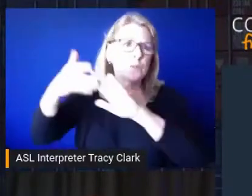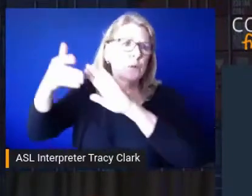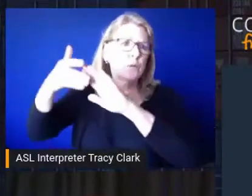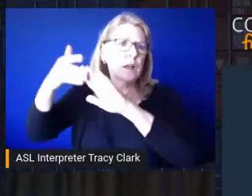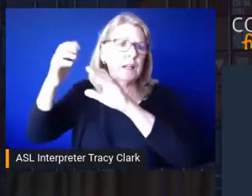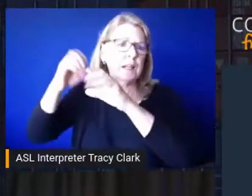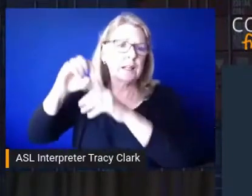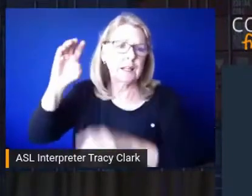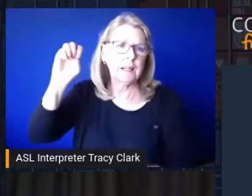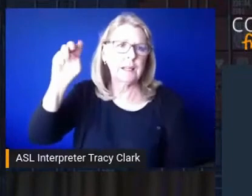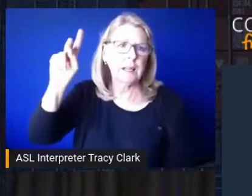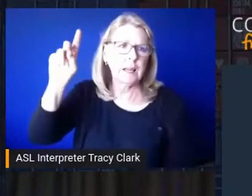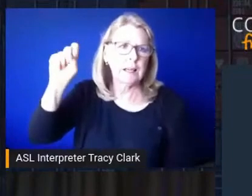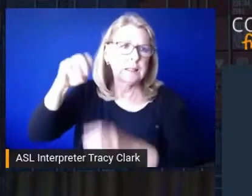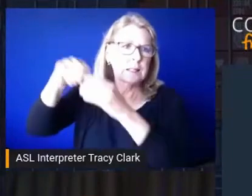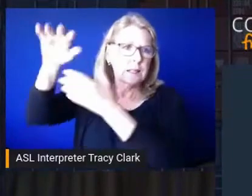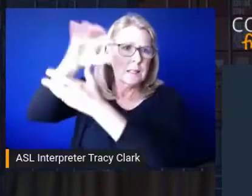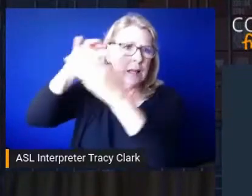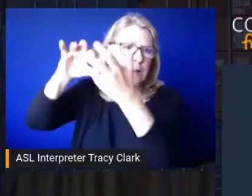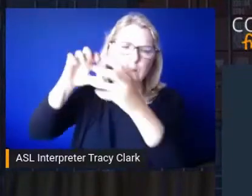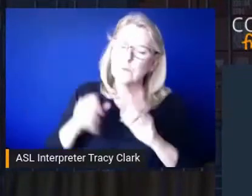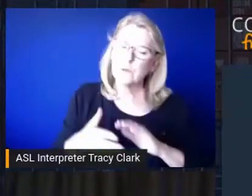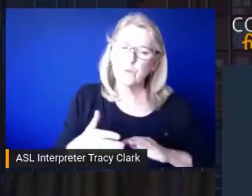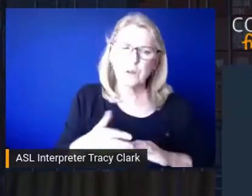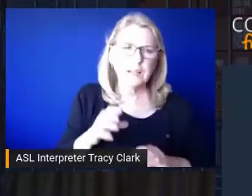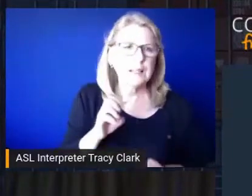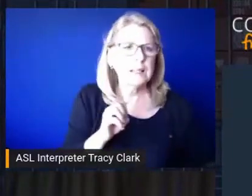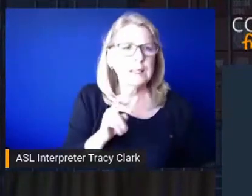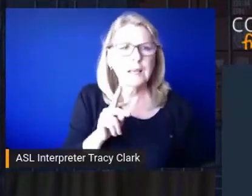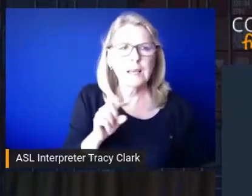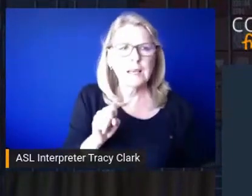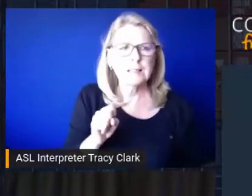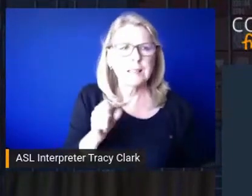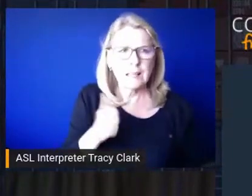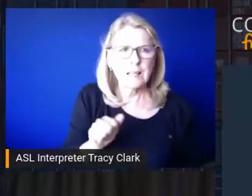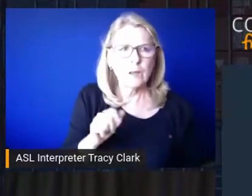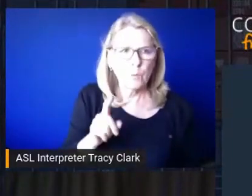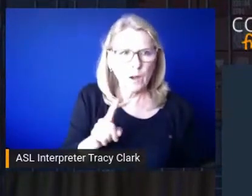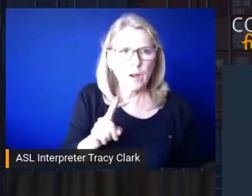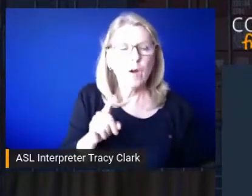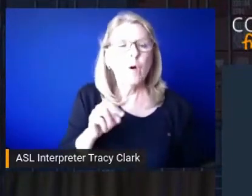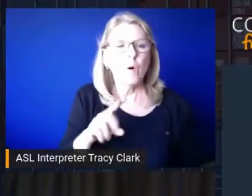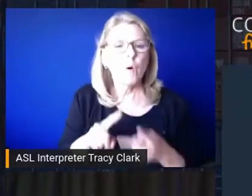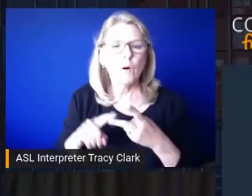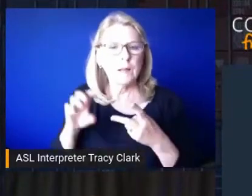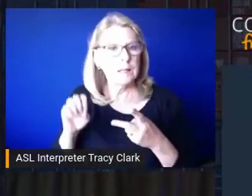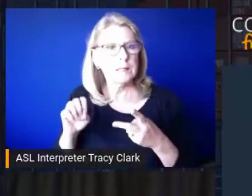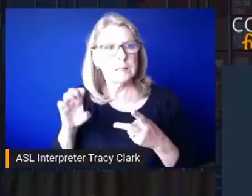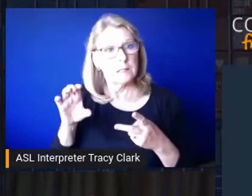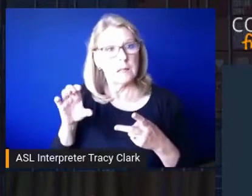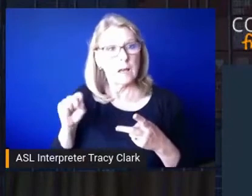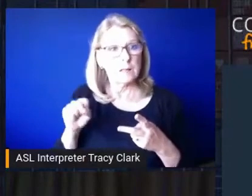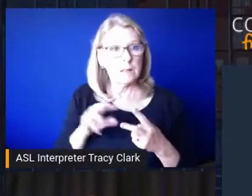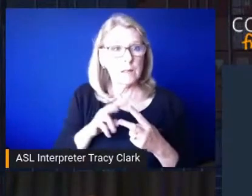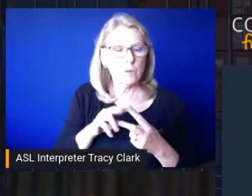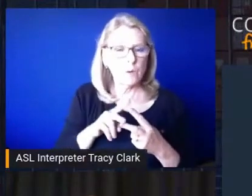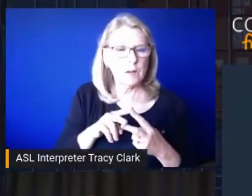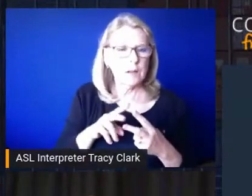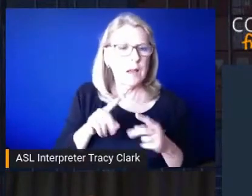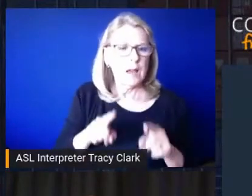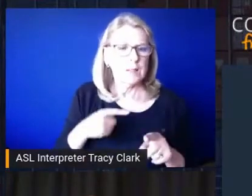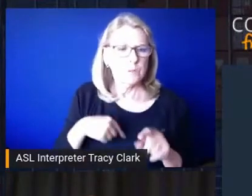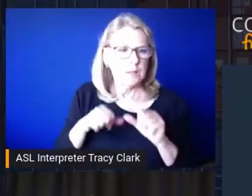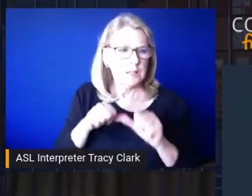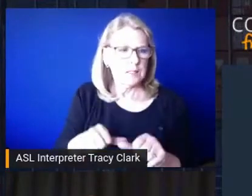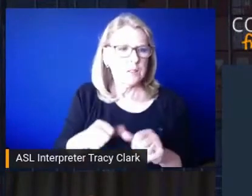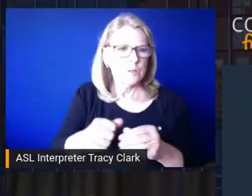running in Eks Anywhere. It can be running in even ECS, and it's going to go through that process. And as we continue to expand the project to ensure that it